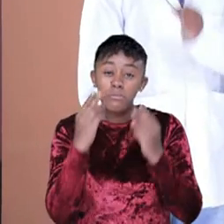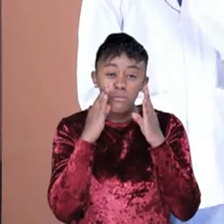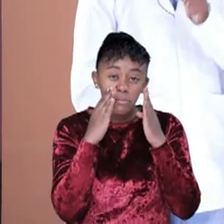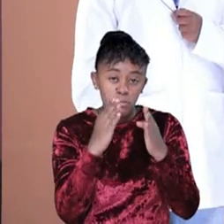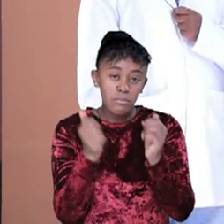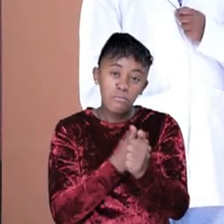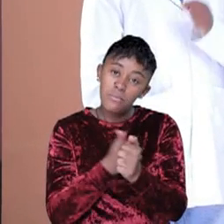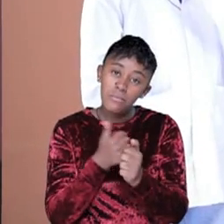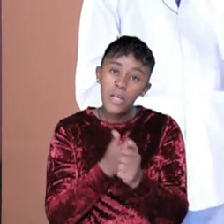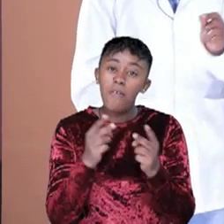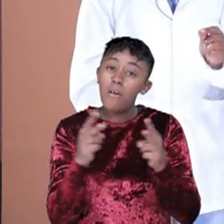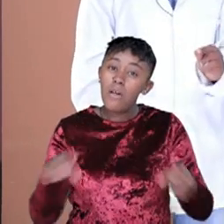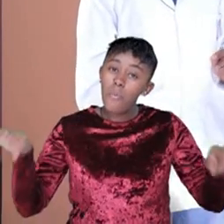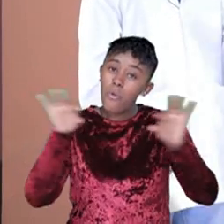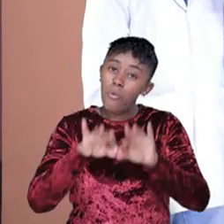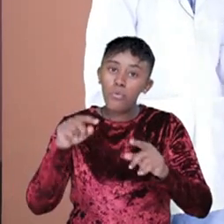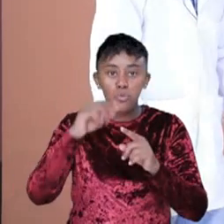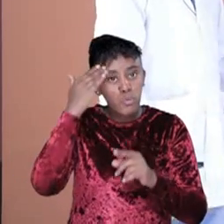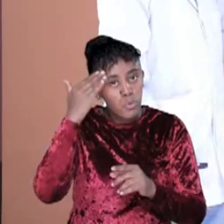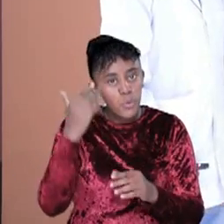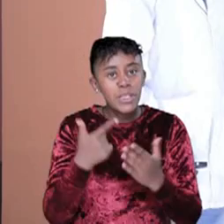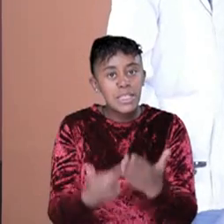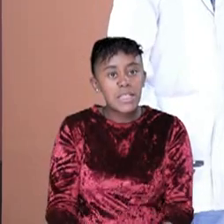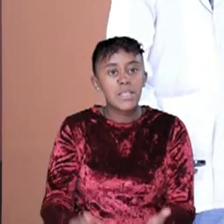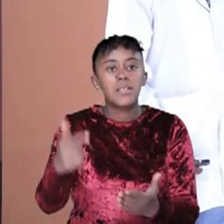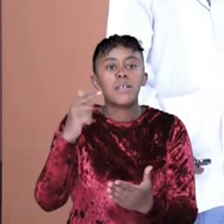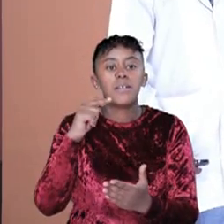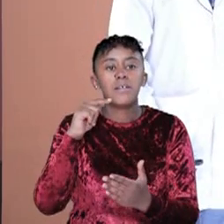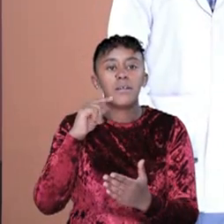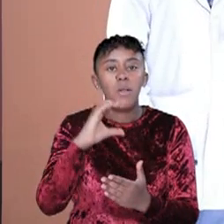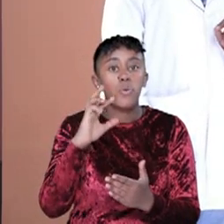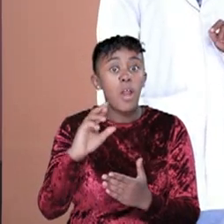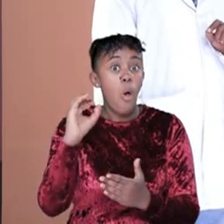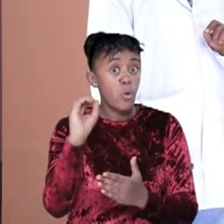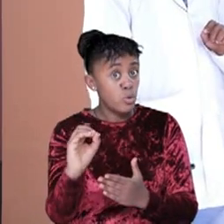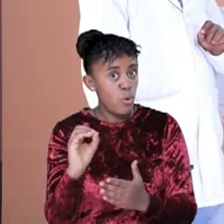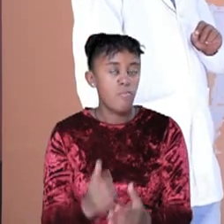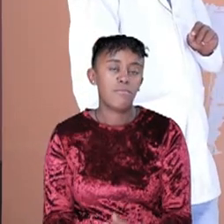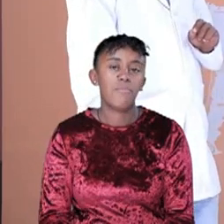pay attention carefully. It is very important to know this cathode ray oscilloscope.